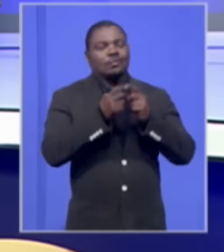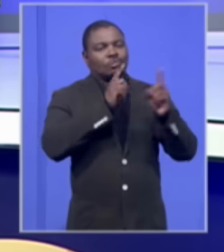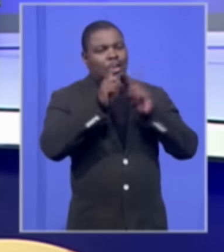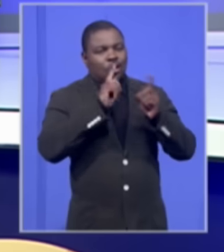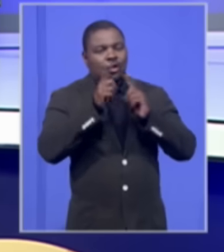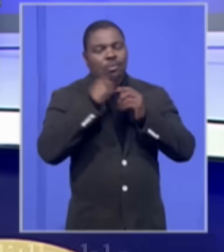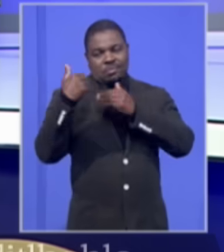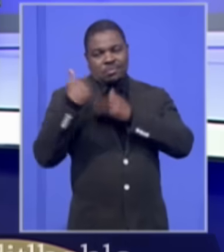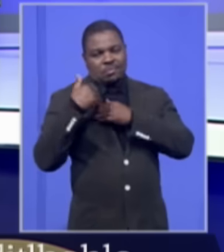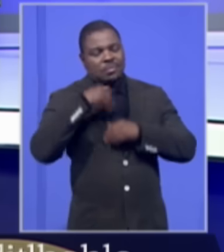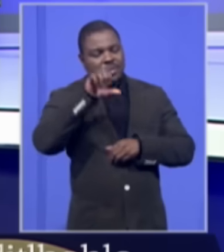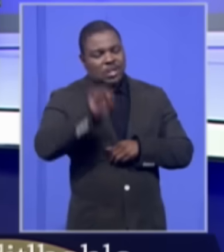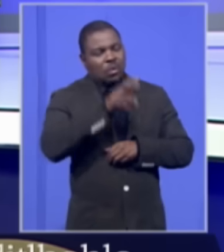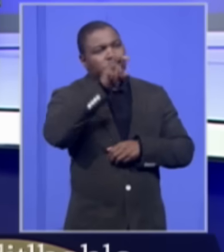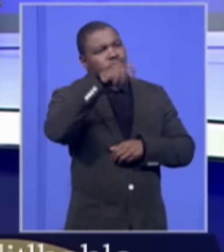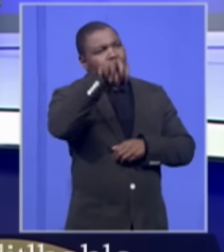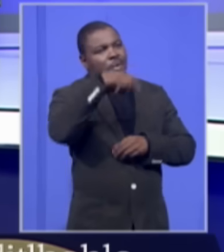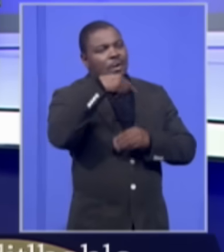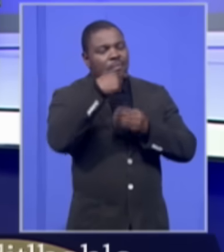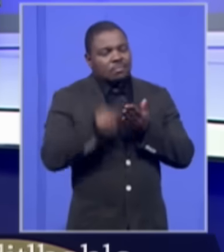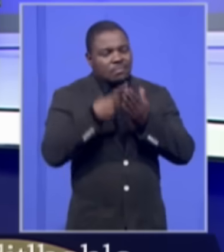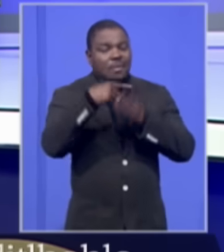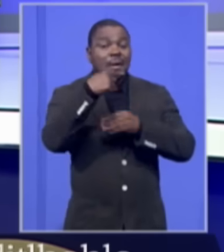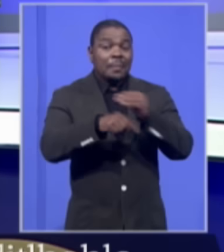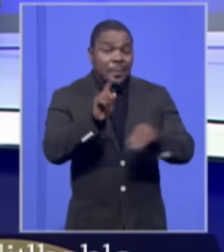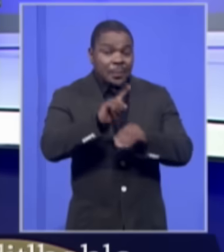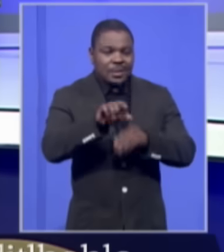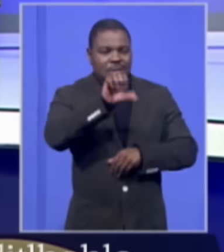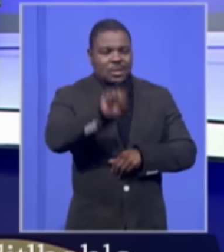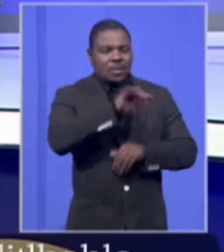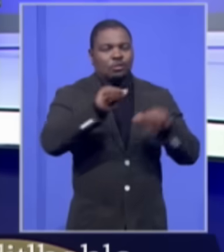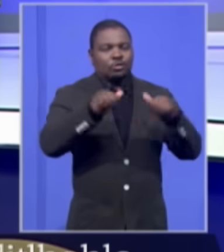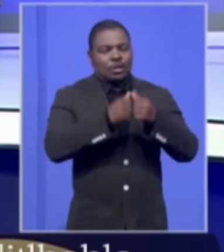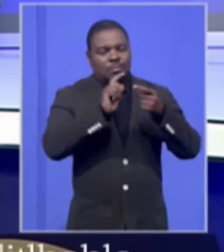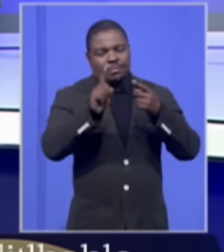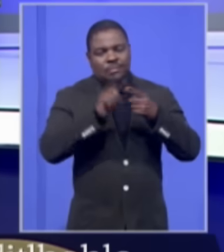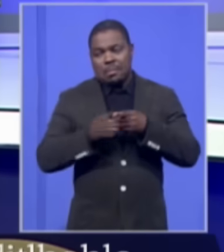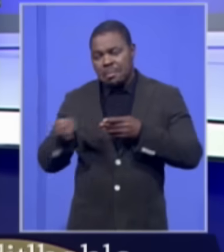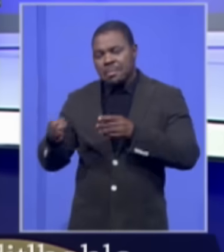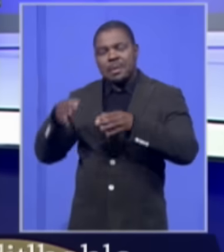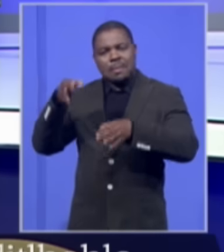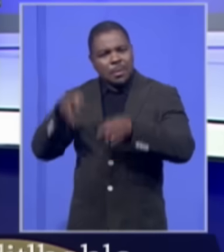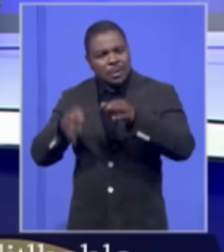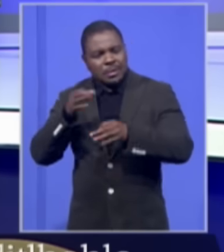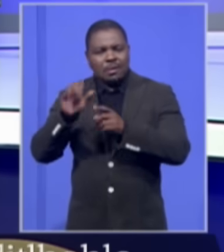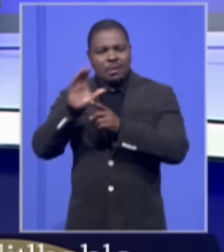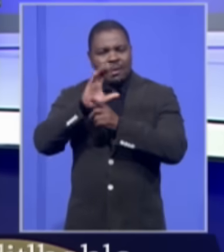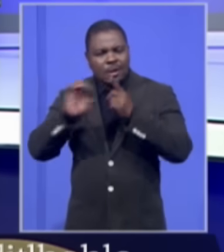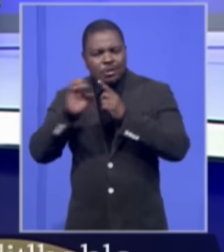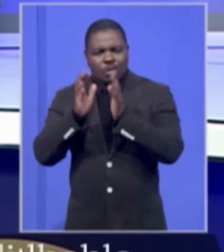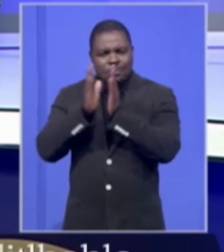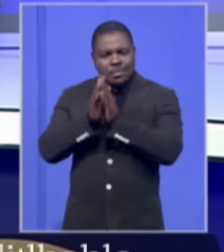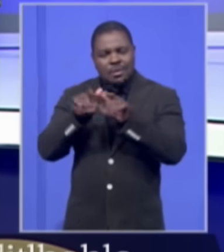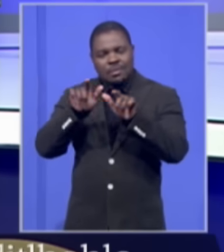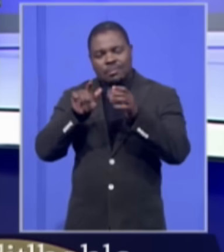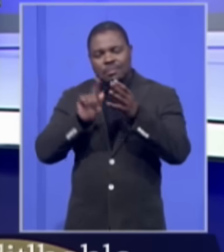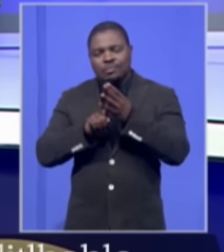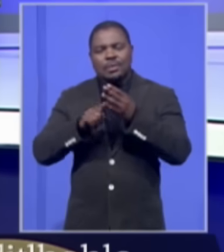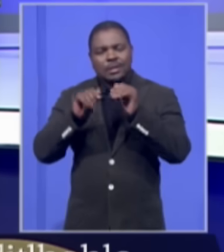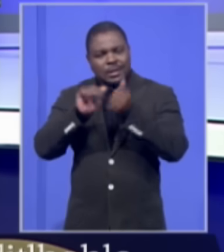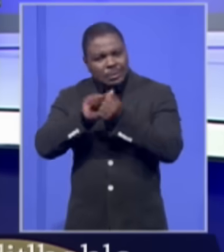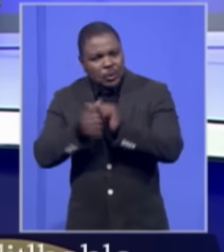Borwa godimo ga ditlhotlho tšeo naga e itemogelago tšona. Sehlopha seo se na le baetapele ba dipolotiki, setšo le sedumedi, dipapadi,